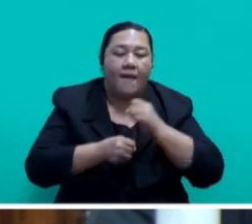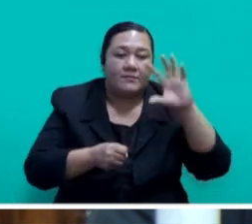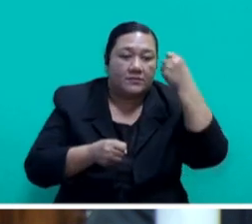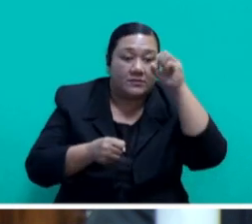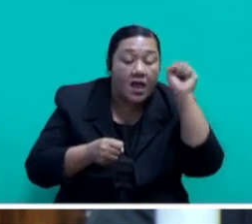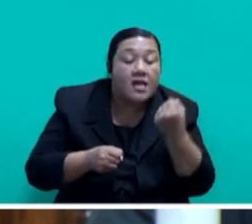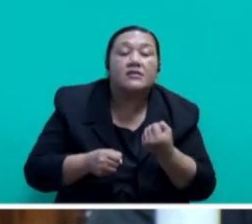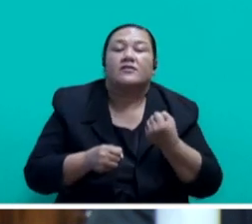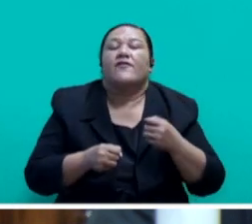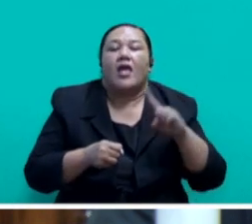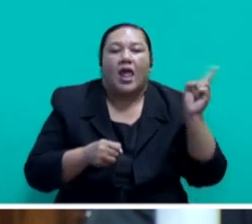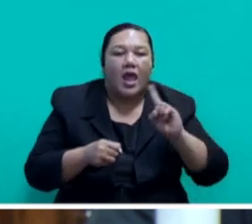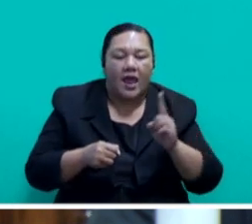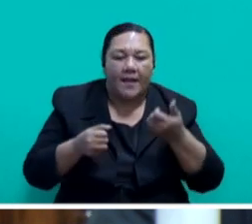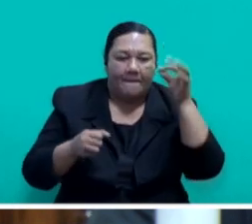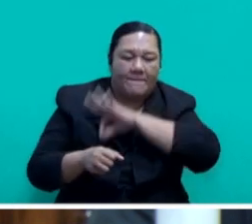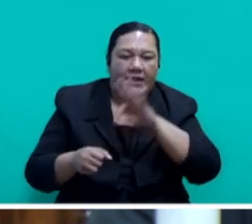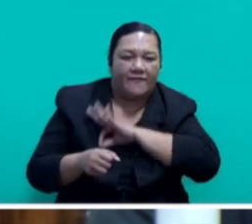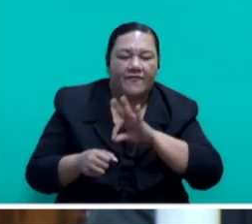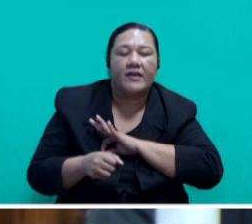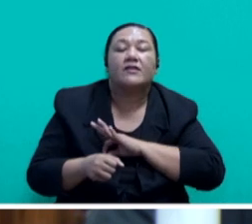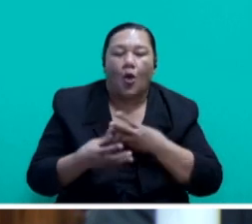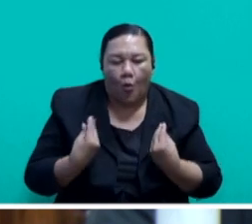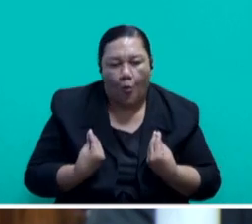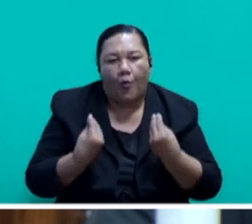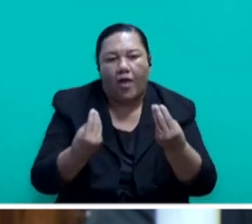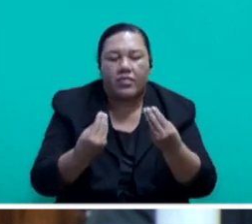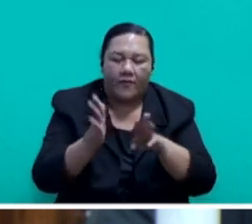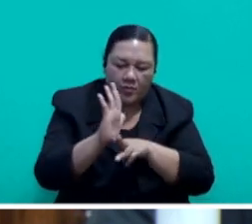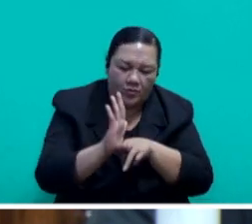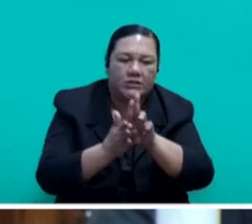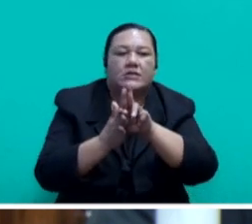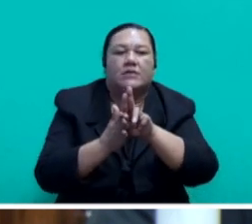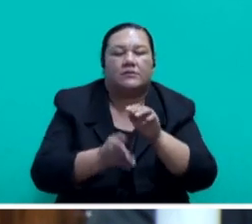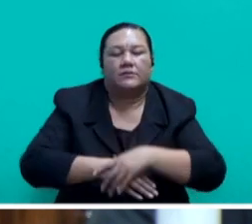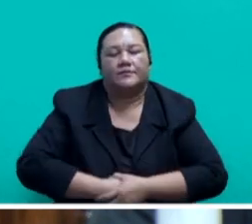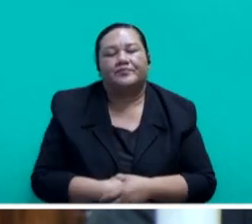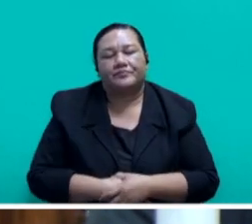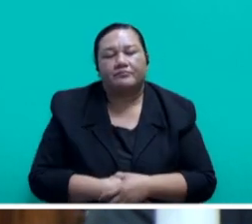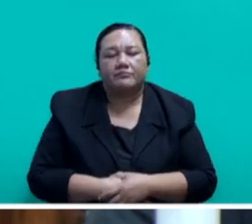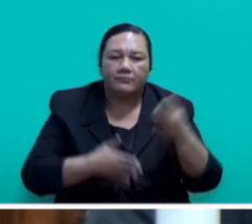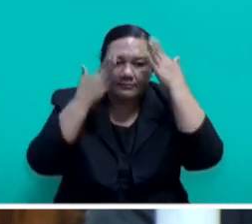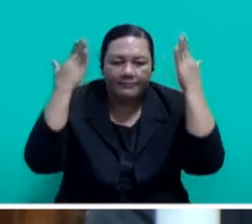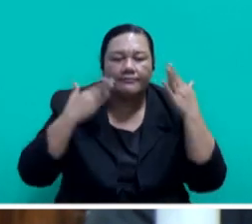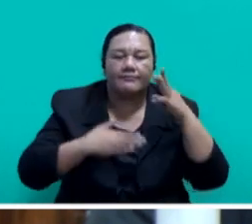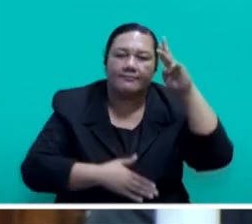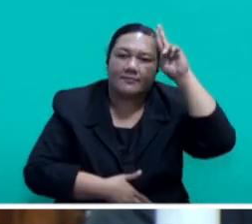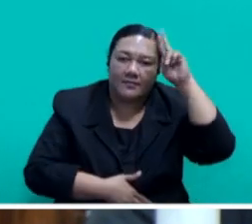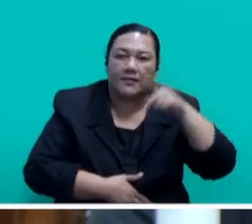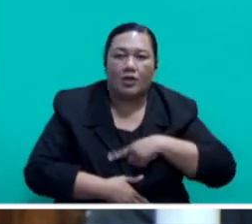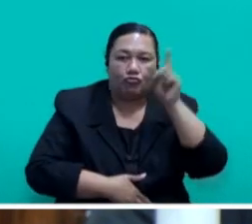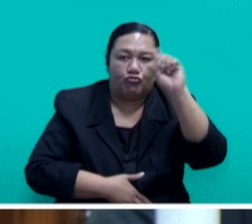reclaim their rightful place of strength and resilience. Mr. Speaker, sir, today we